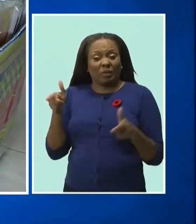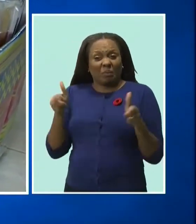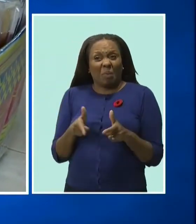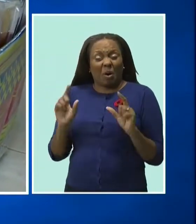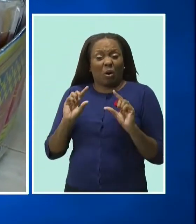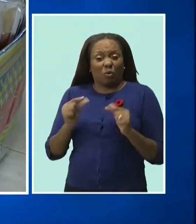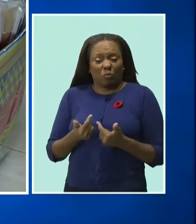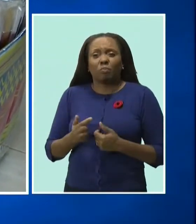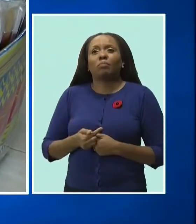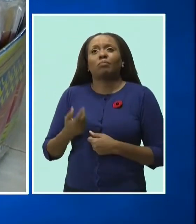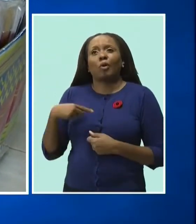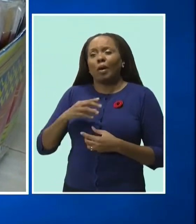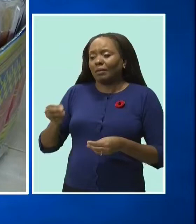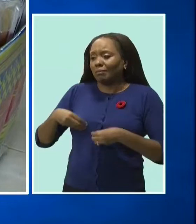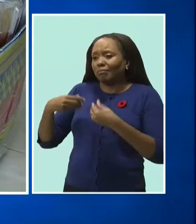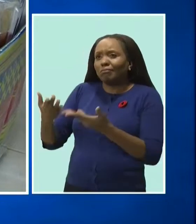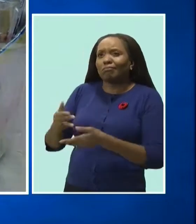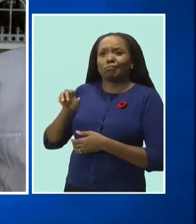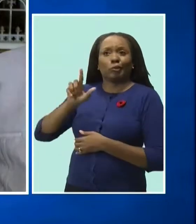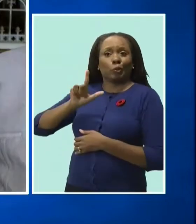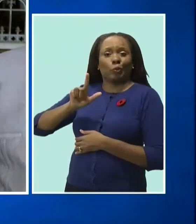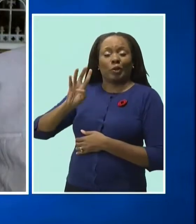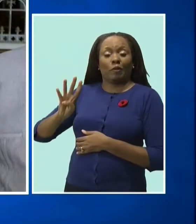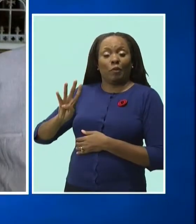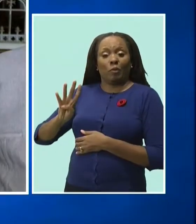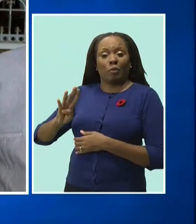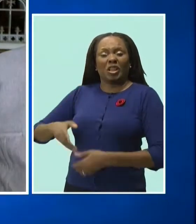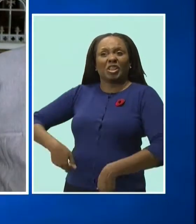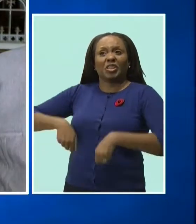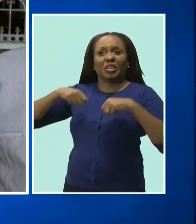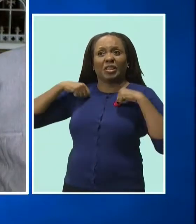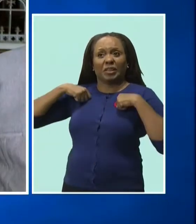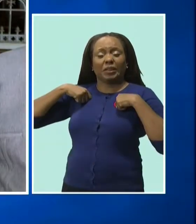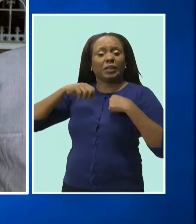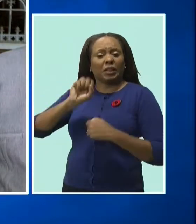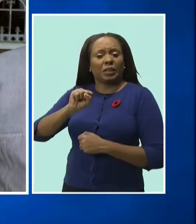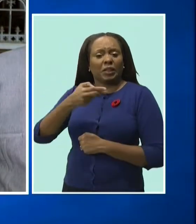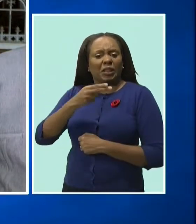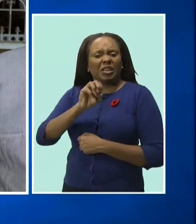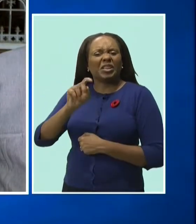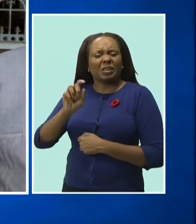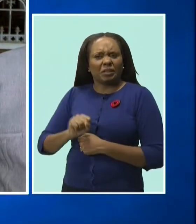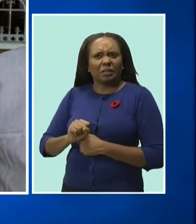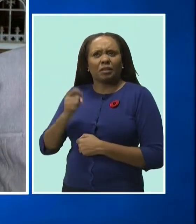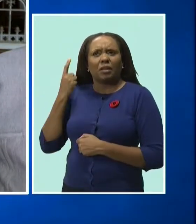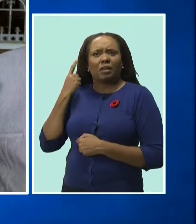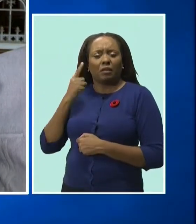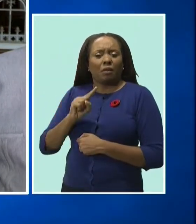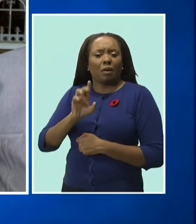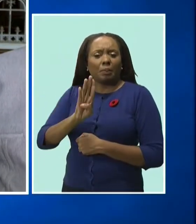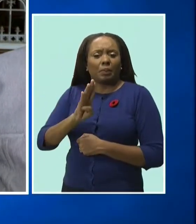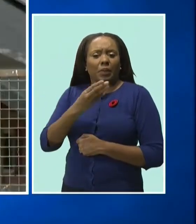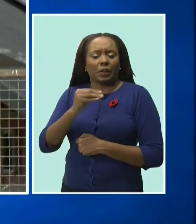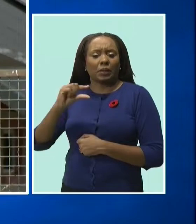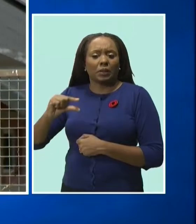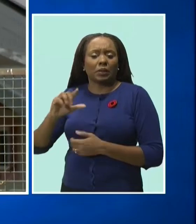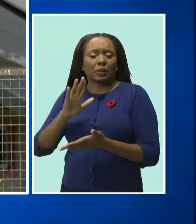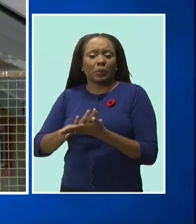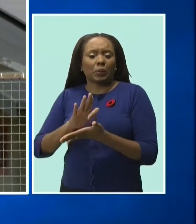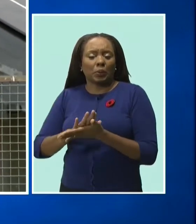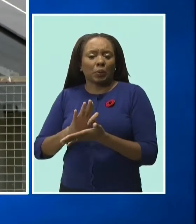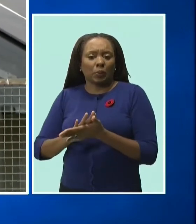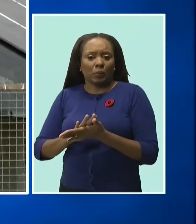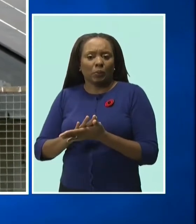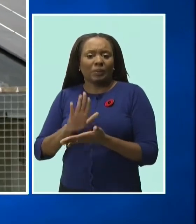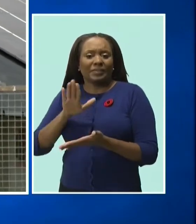this contribution of 24 sheet sets to the Blackman and Gollop Isolation Center. Mr.